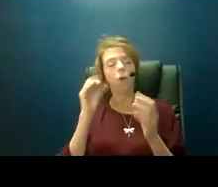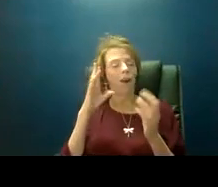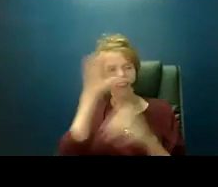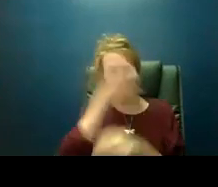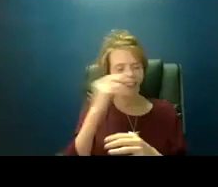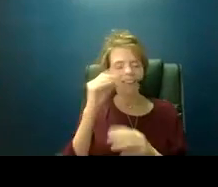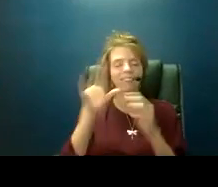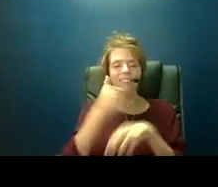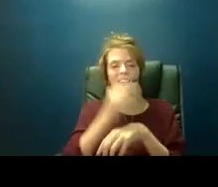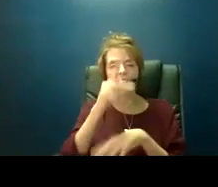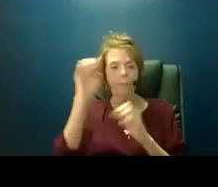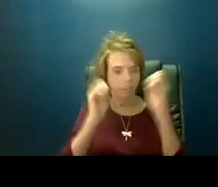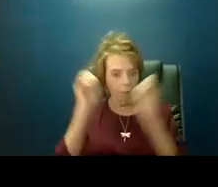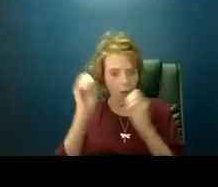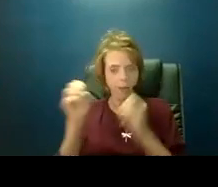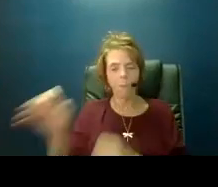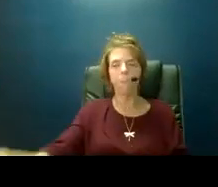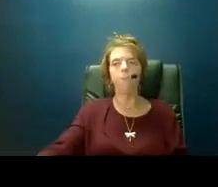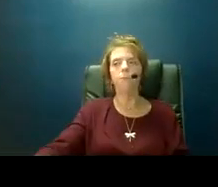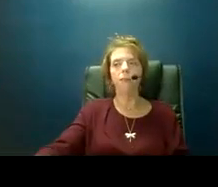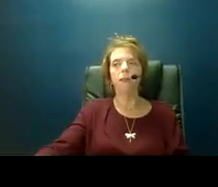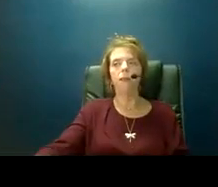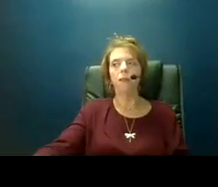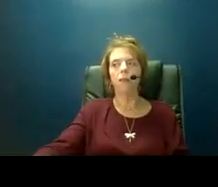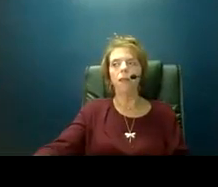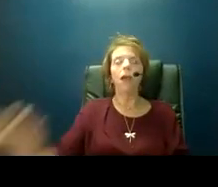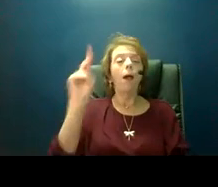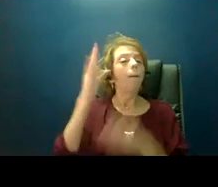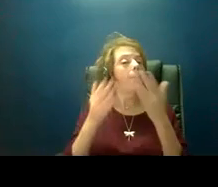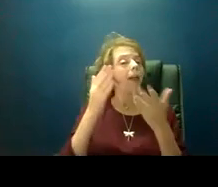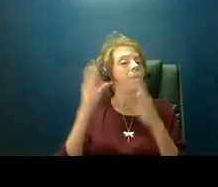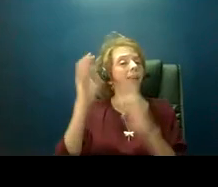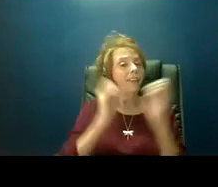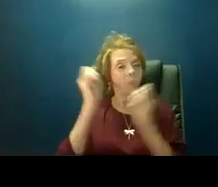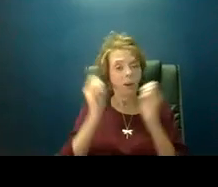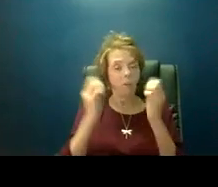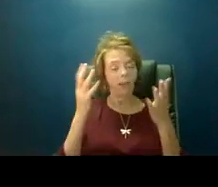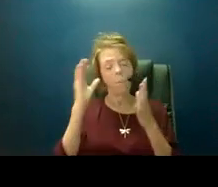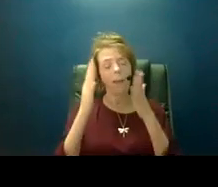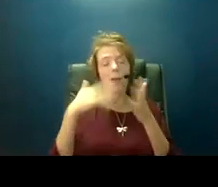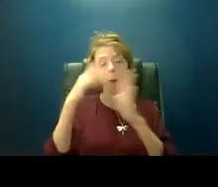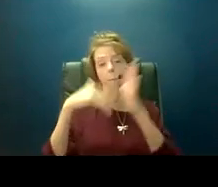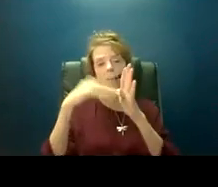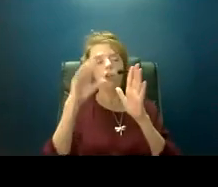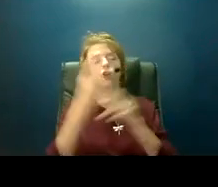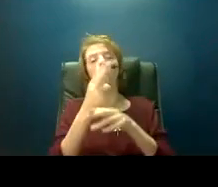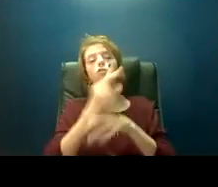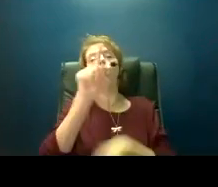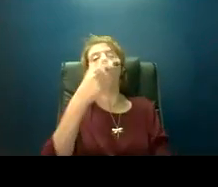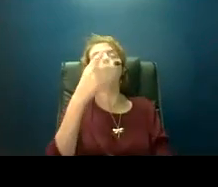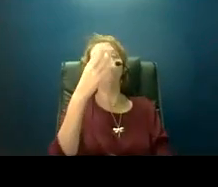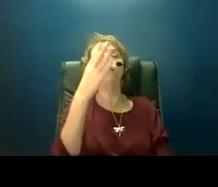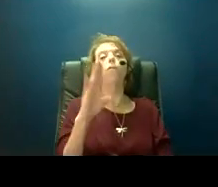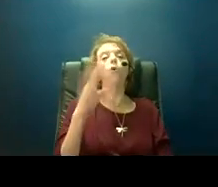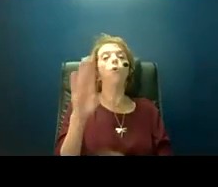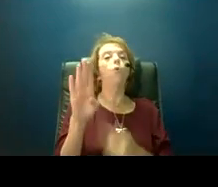up an experiment. So maybe the experiments, I'm gonna paint using only blue. And then